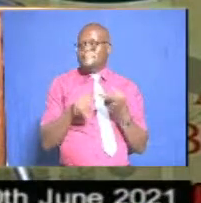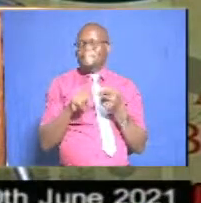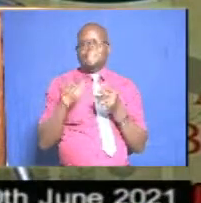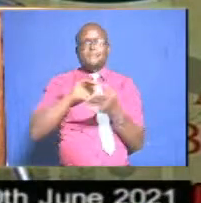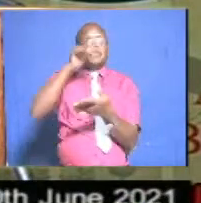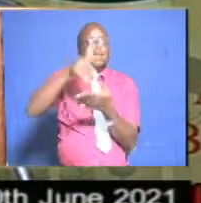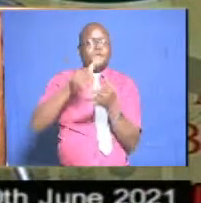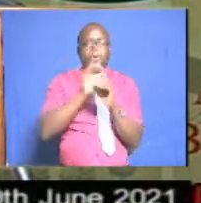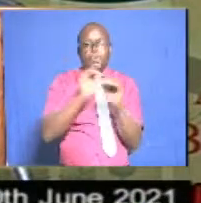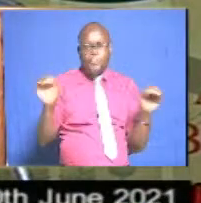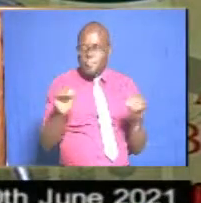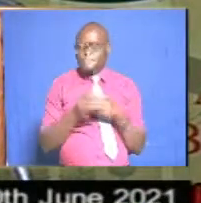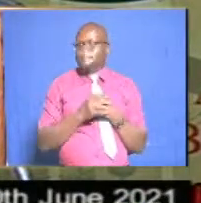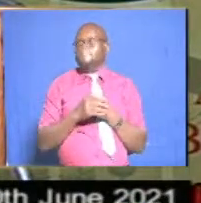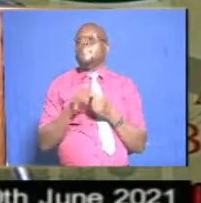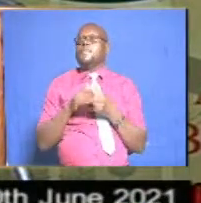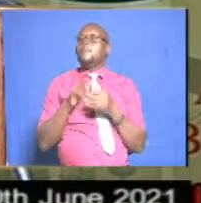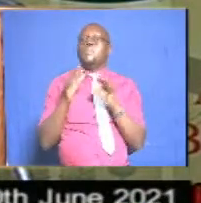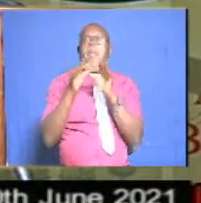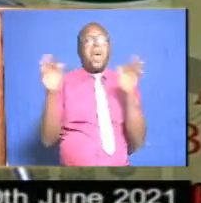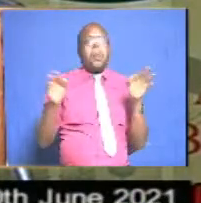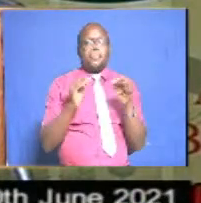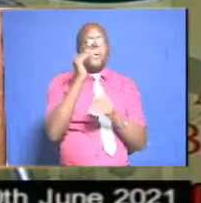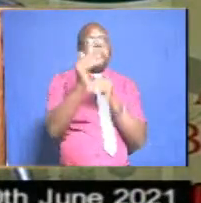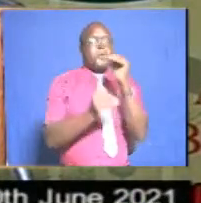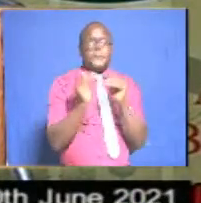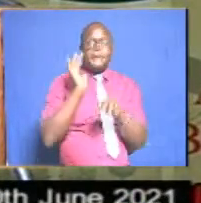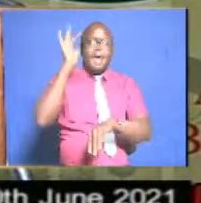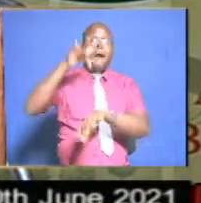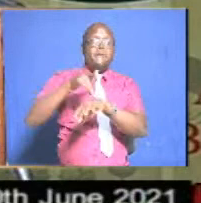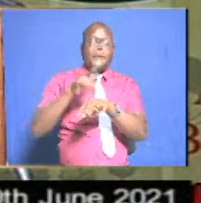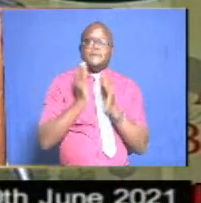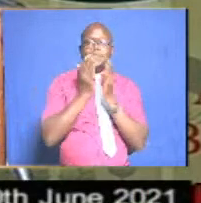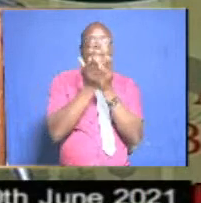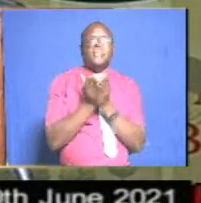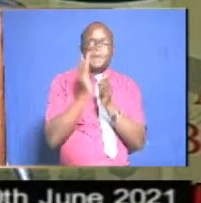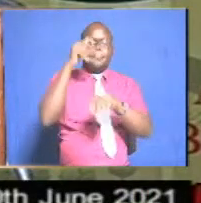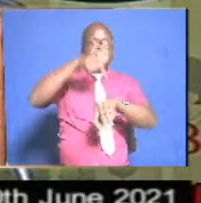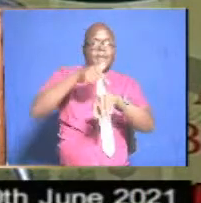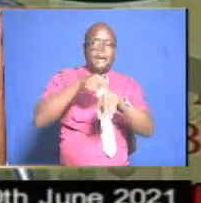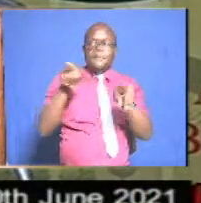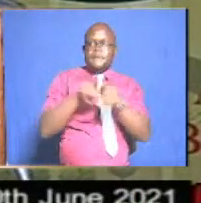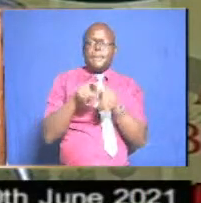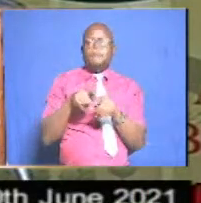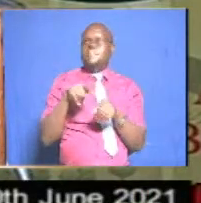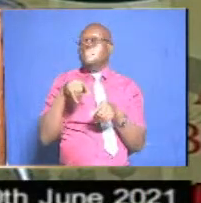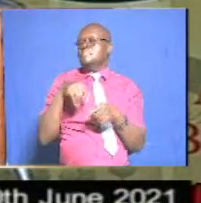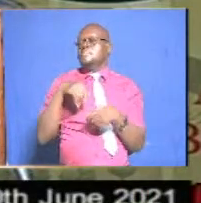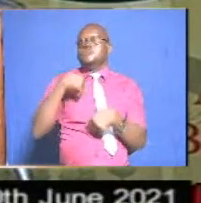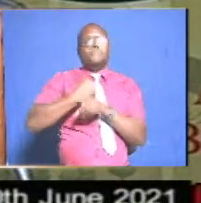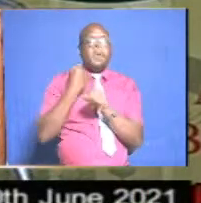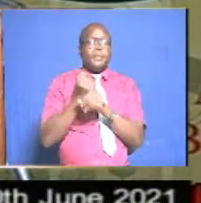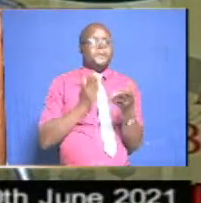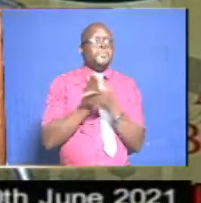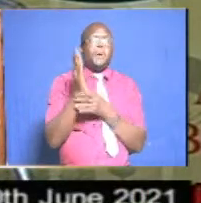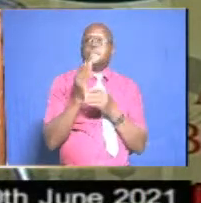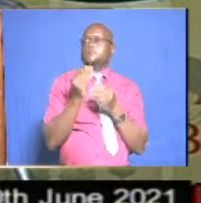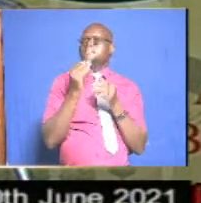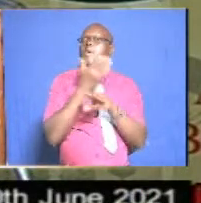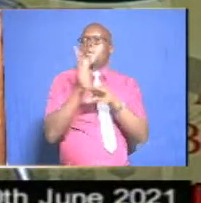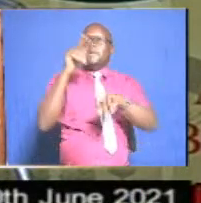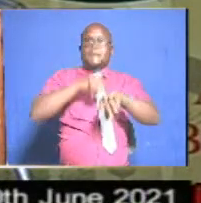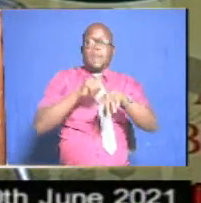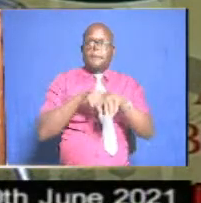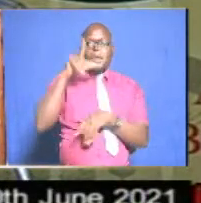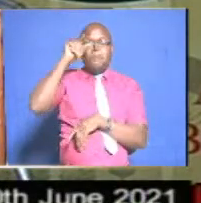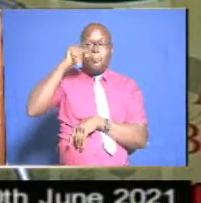decentralized, with unnecessary lengthy processes that affect the ship turnaround time and increase cost of port to Mombasa. I am pleased